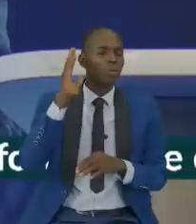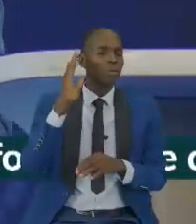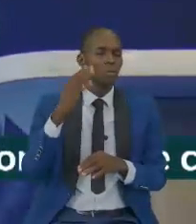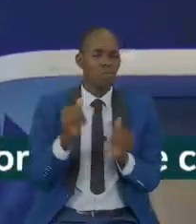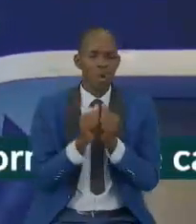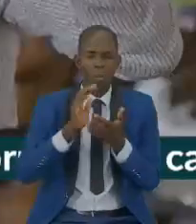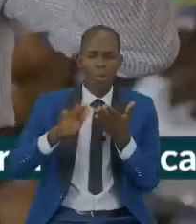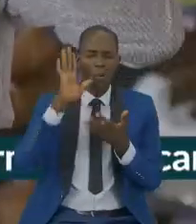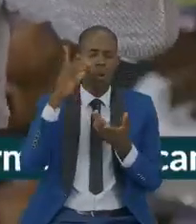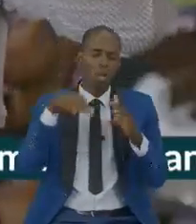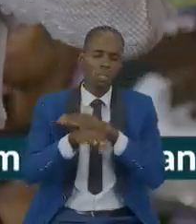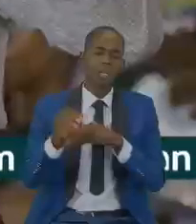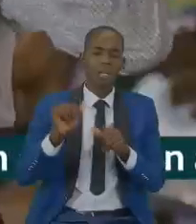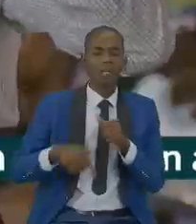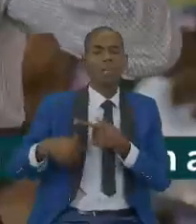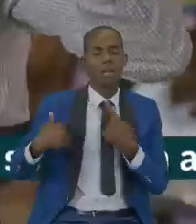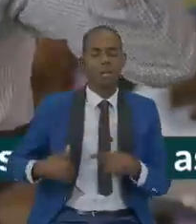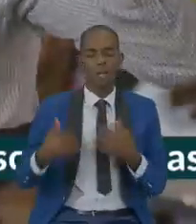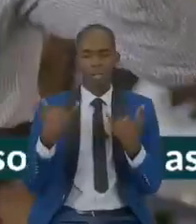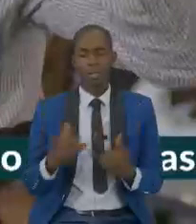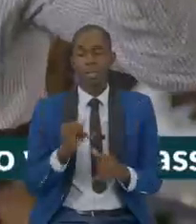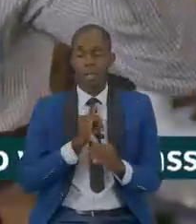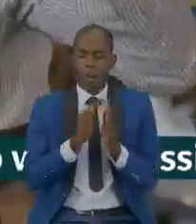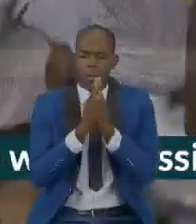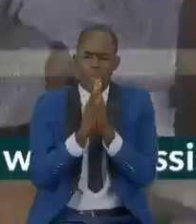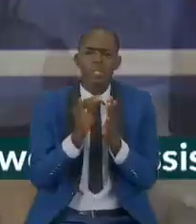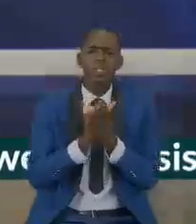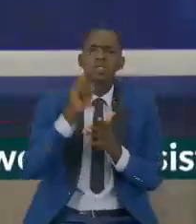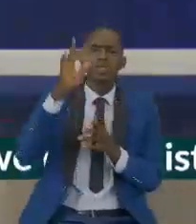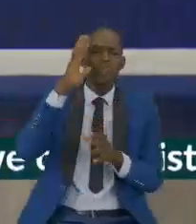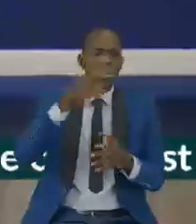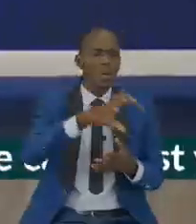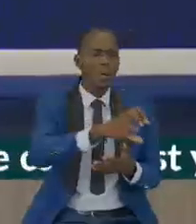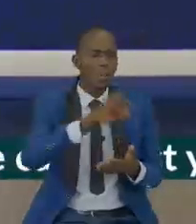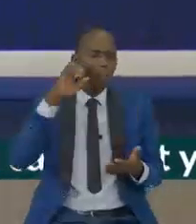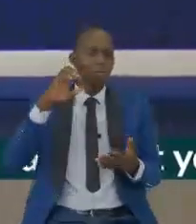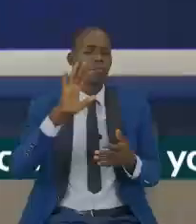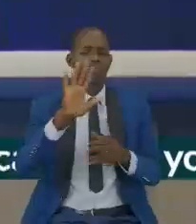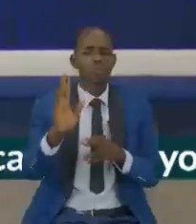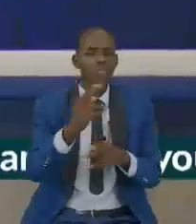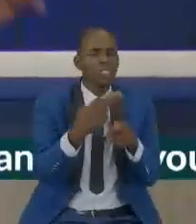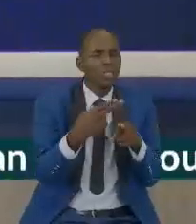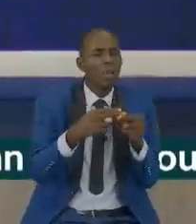heart right now. And I pray that you take the name out of the book of the condemned and bring